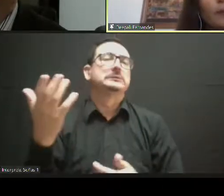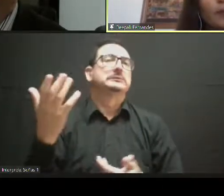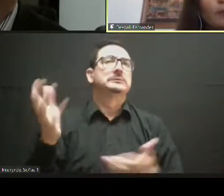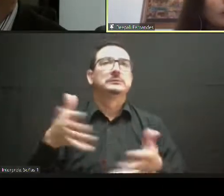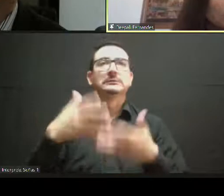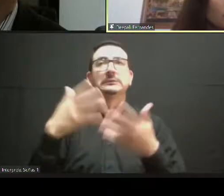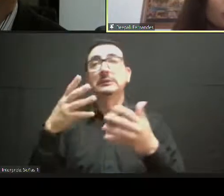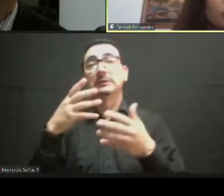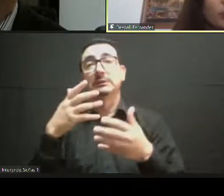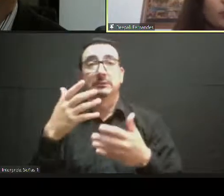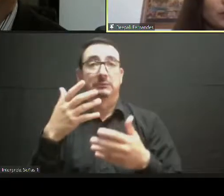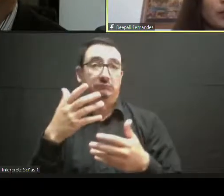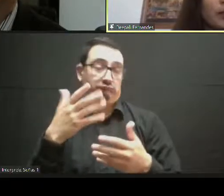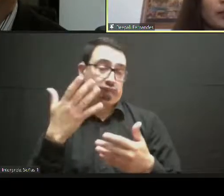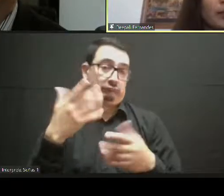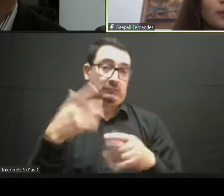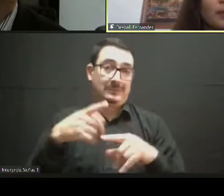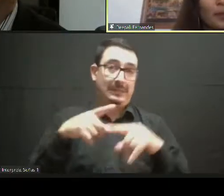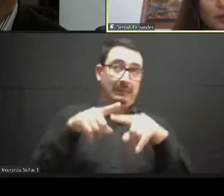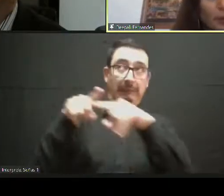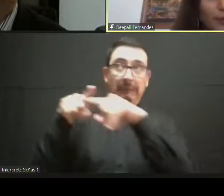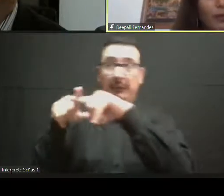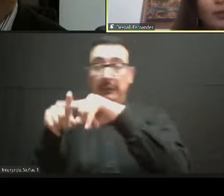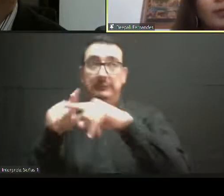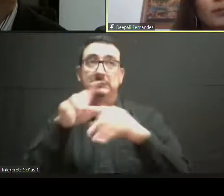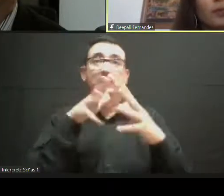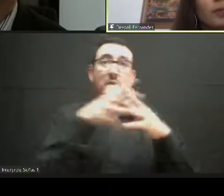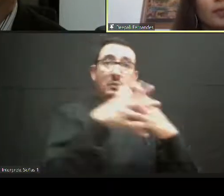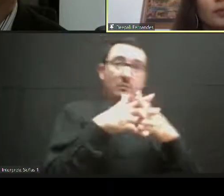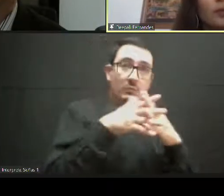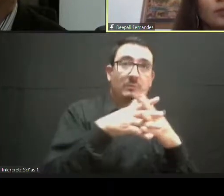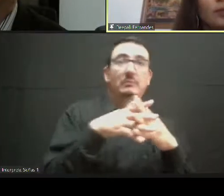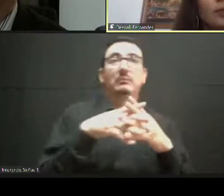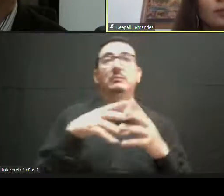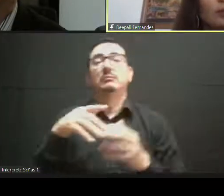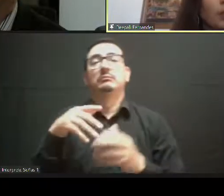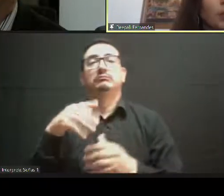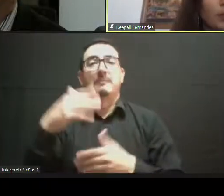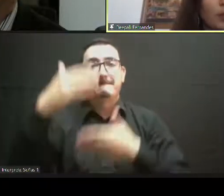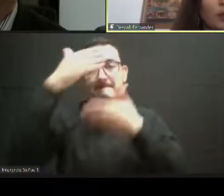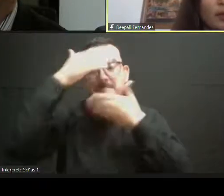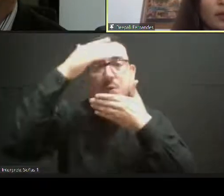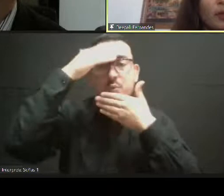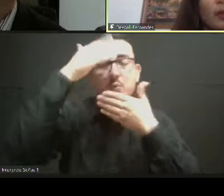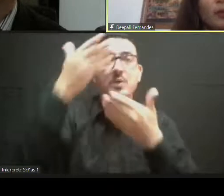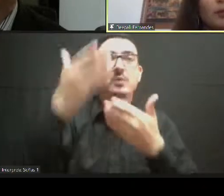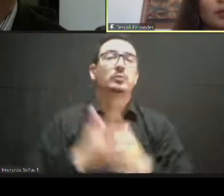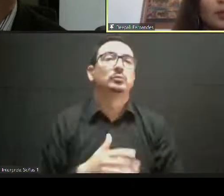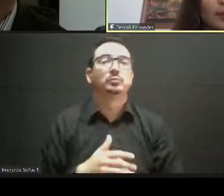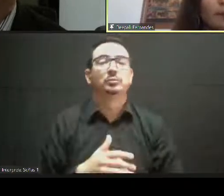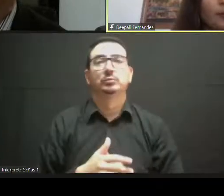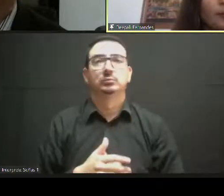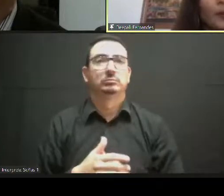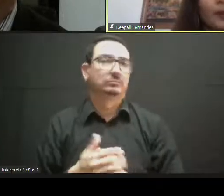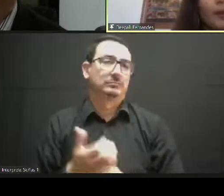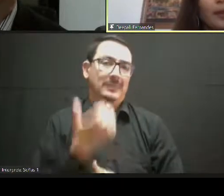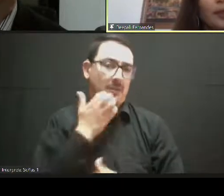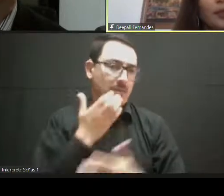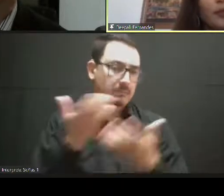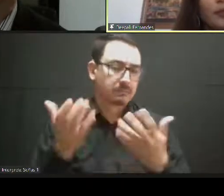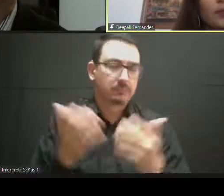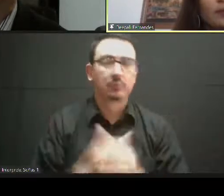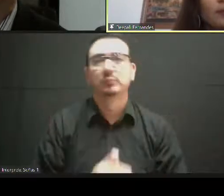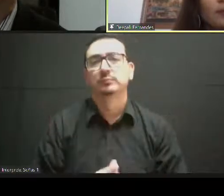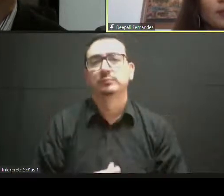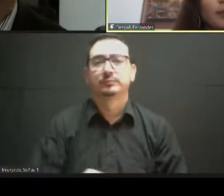see what you would consider thriving outsourcing industries in Mauritius, Morocco, and South Africa. And